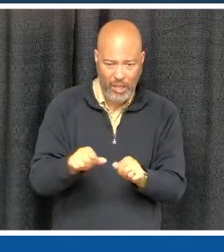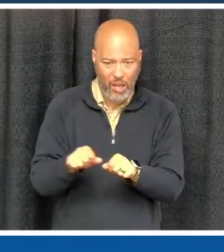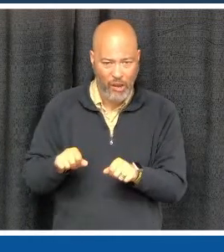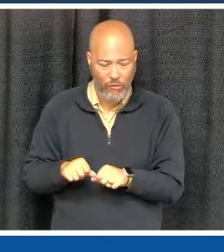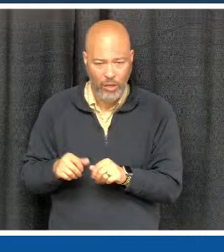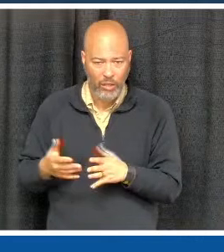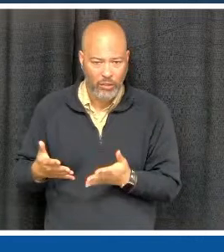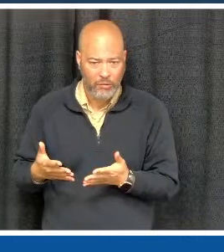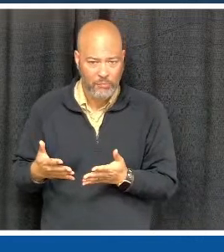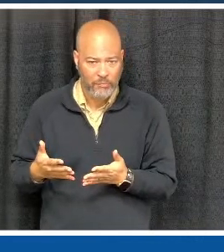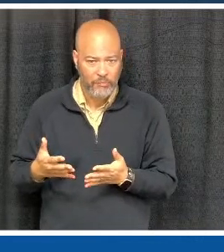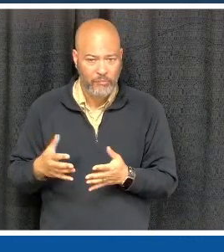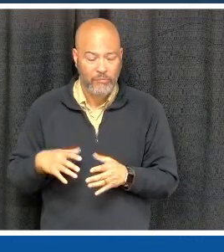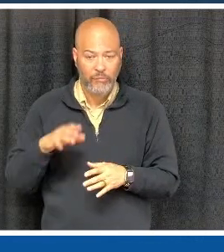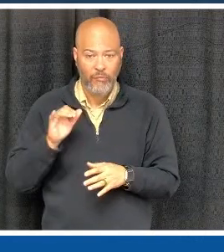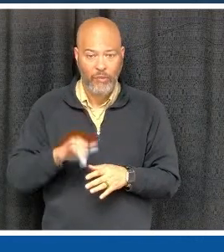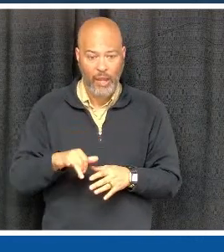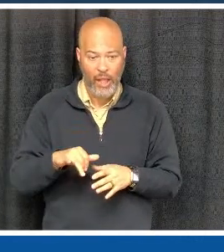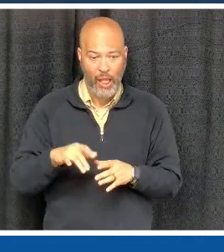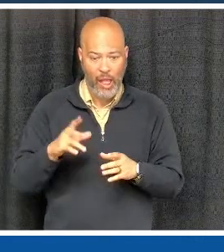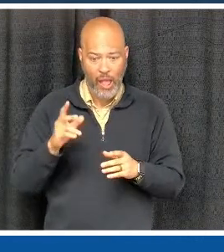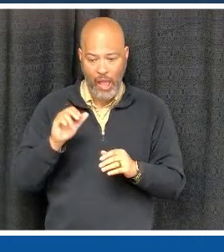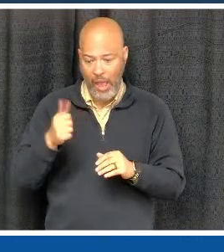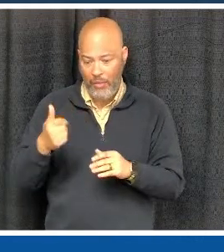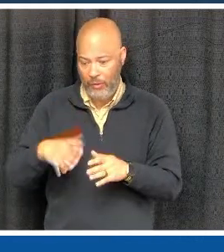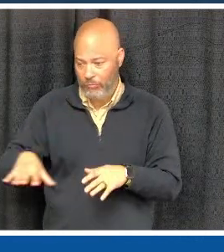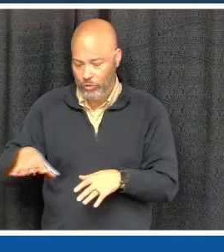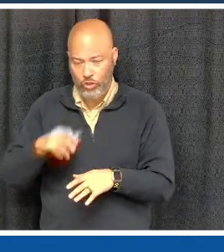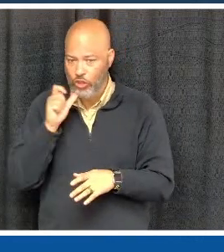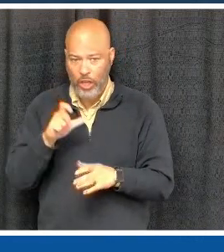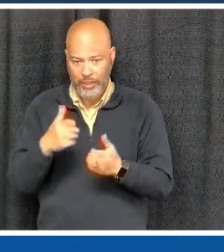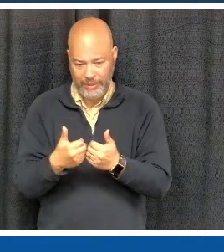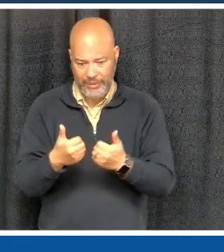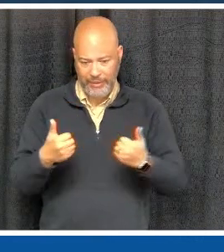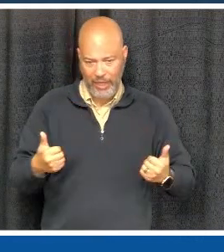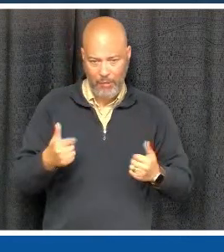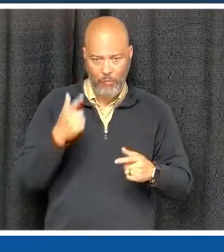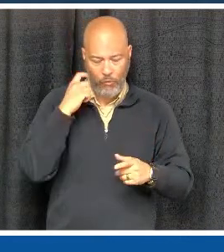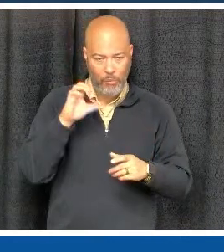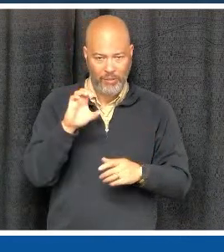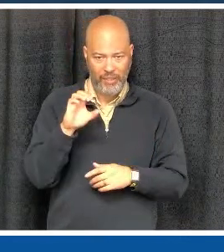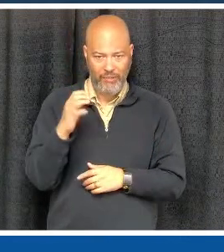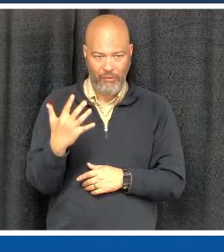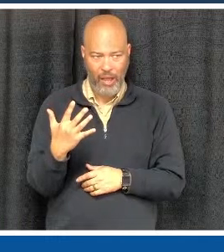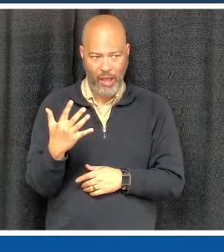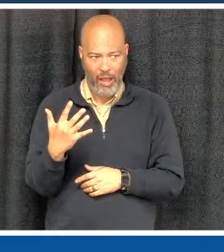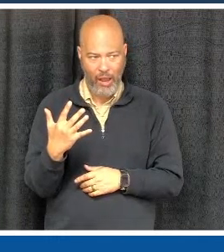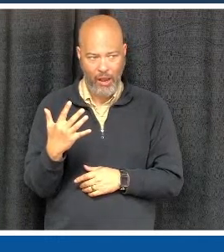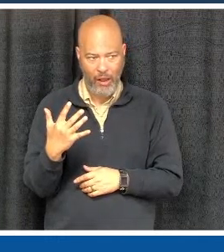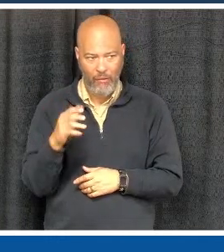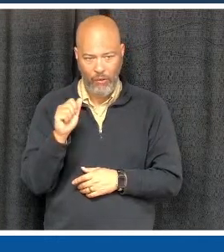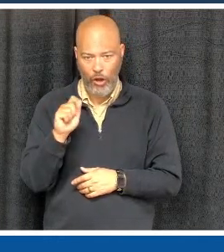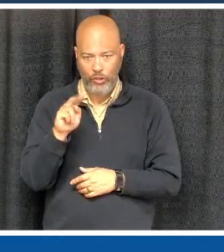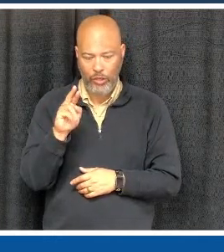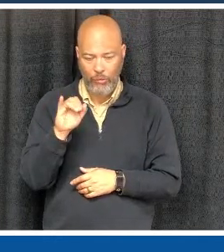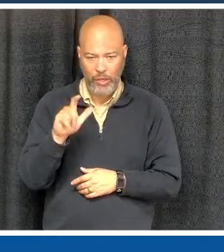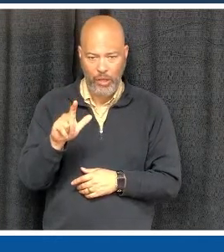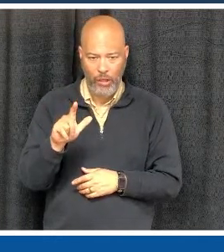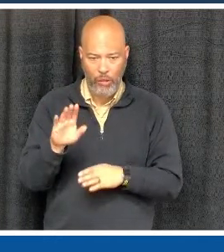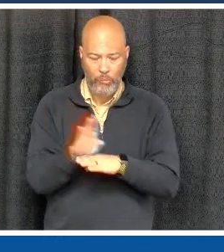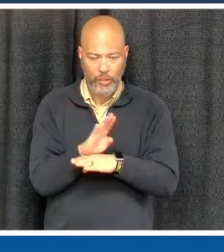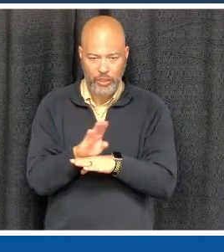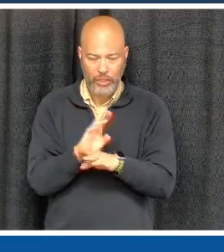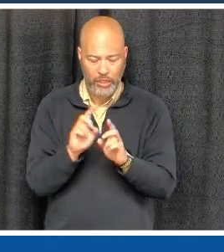neighborhood. The existing pocket of residential frontage should not be separated with the proposed C5 arterial and commercial